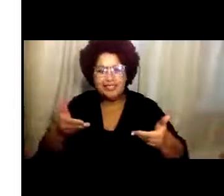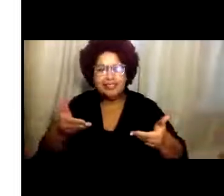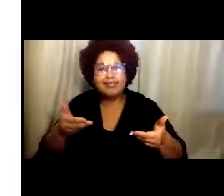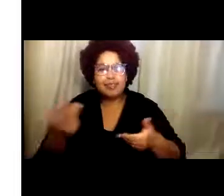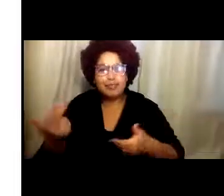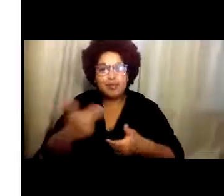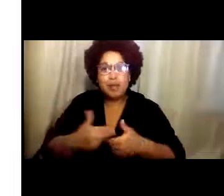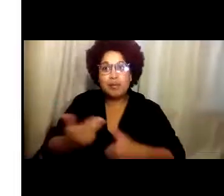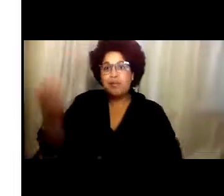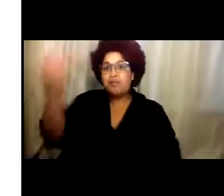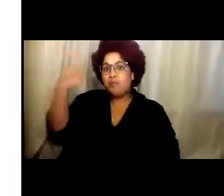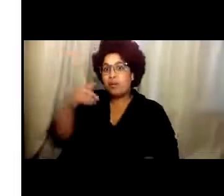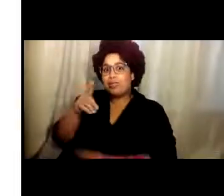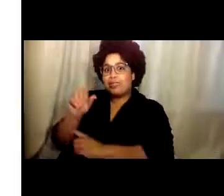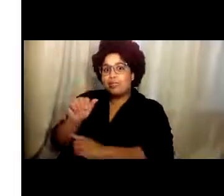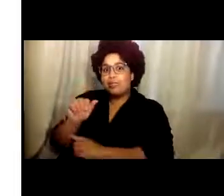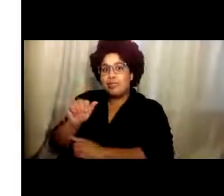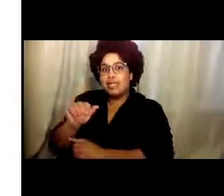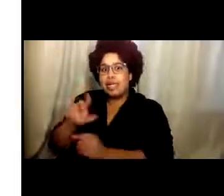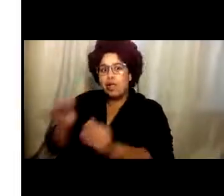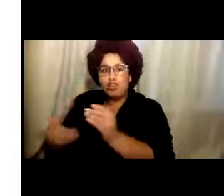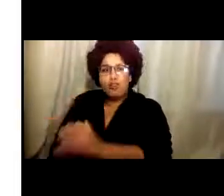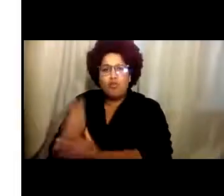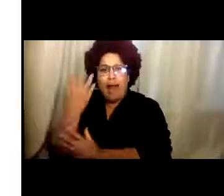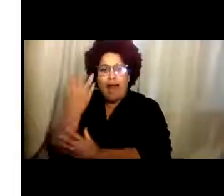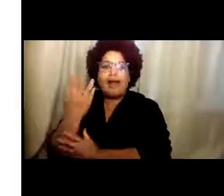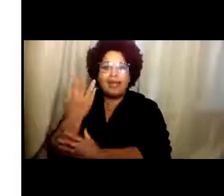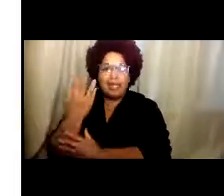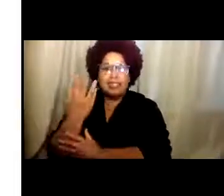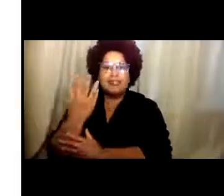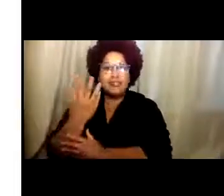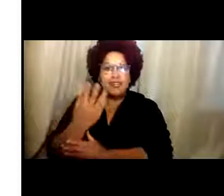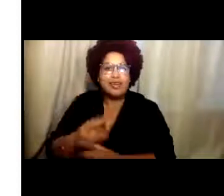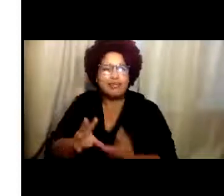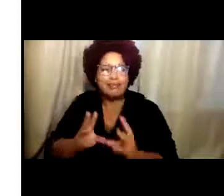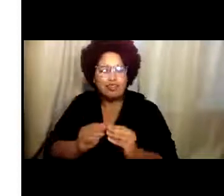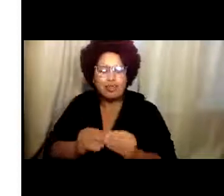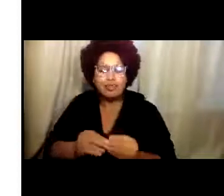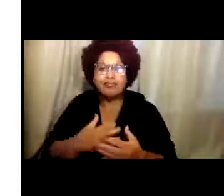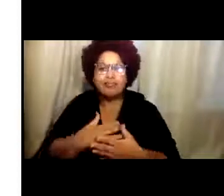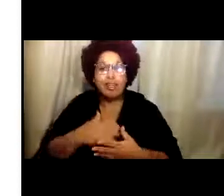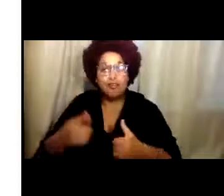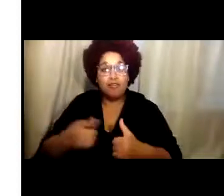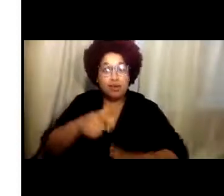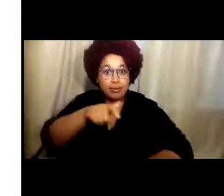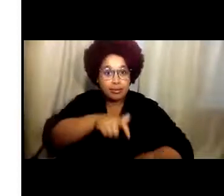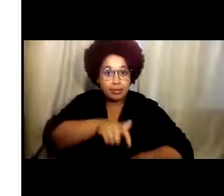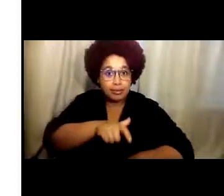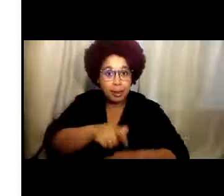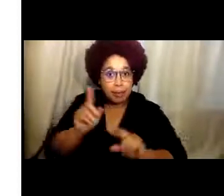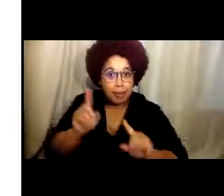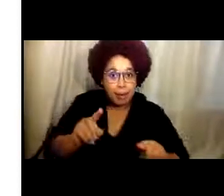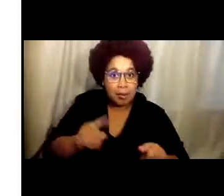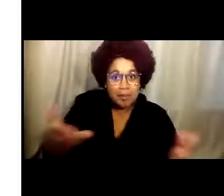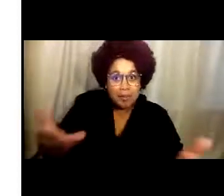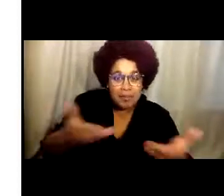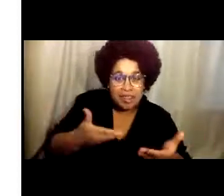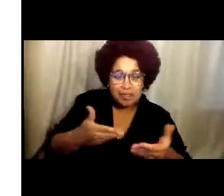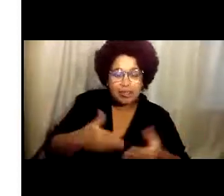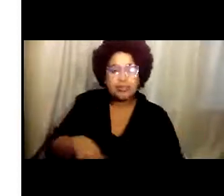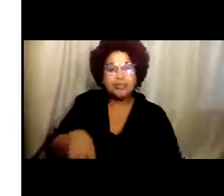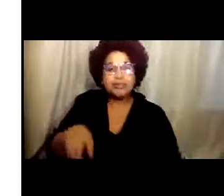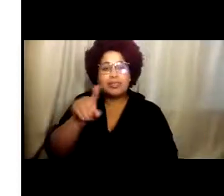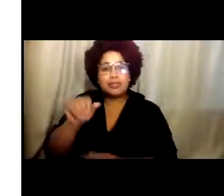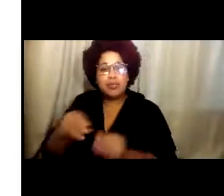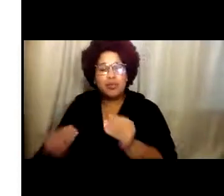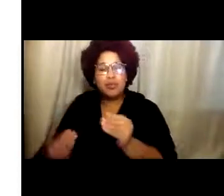on previous Disability Thrive Initiative webinars, and also welcome those of you who are first-time attendees. The Disability Thrive Initiative